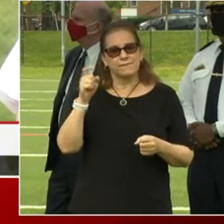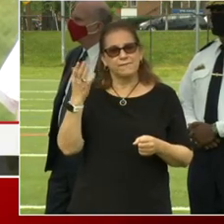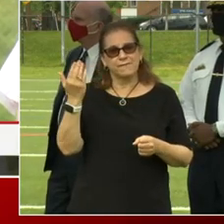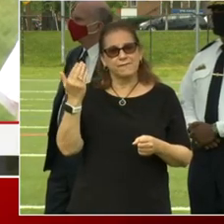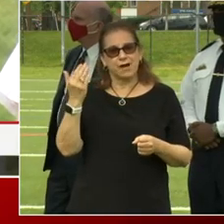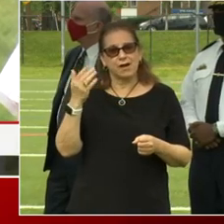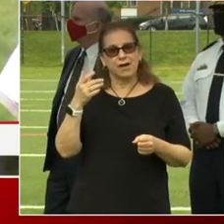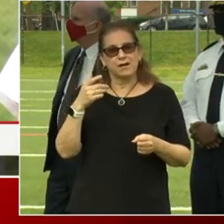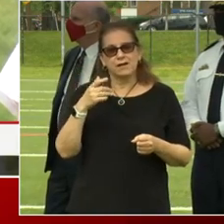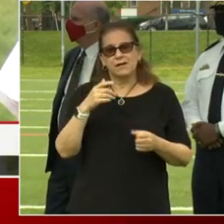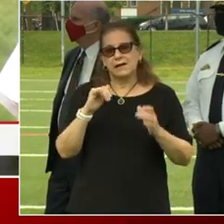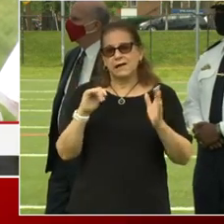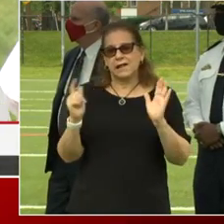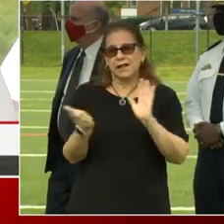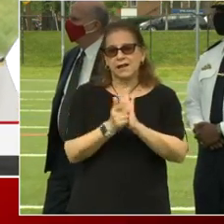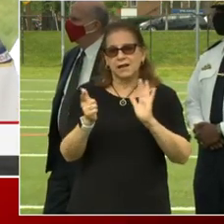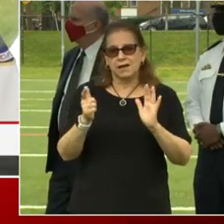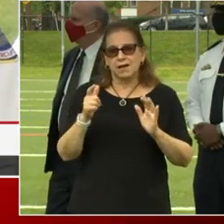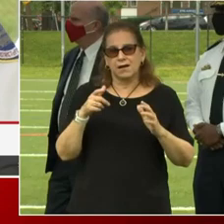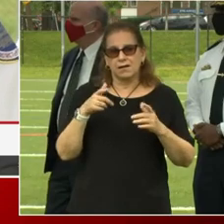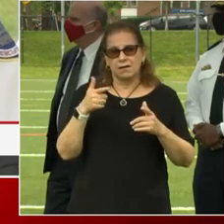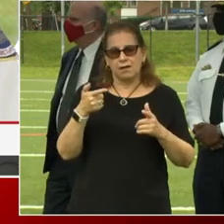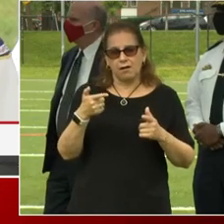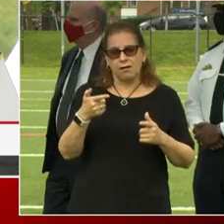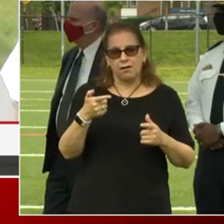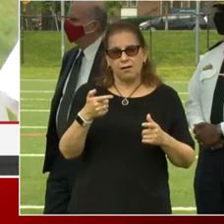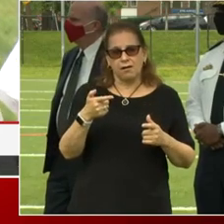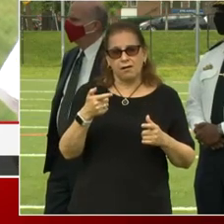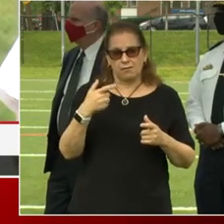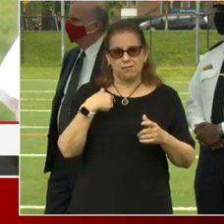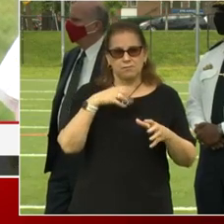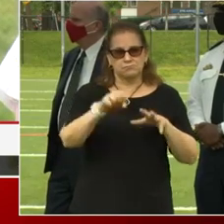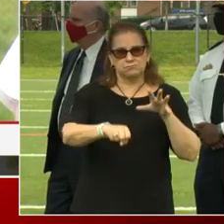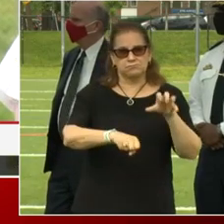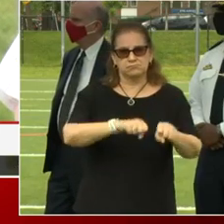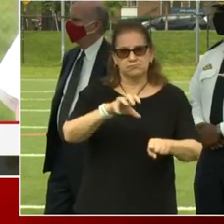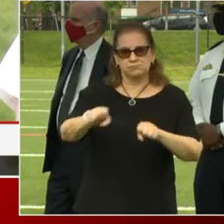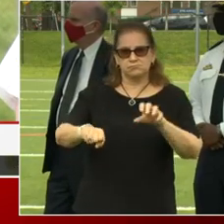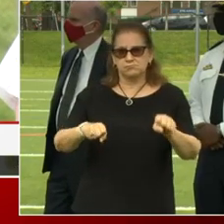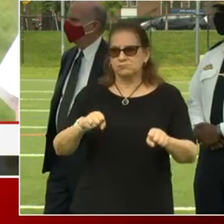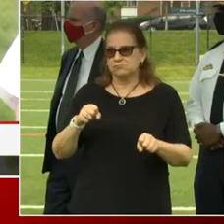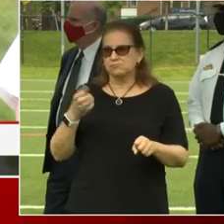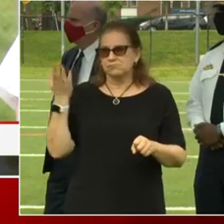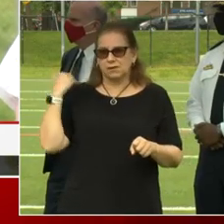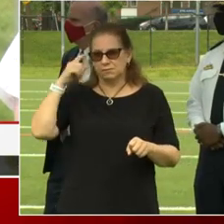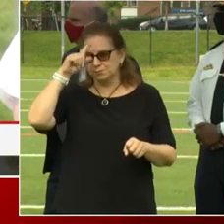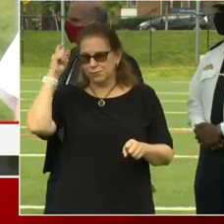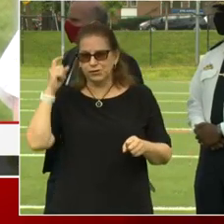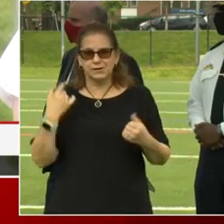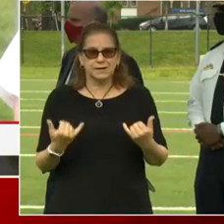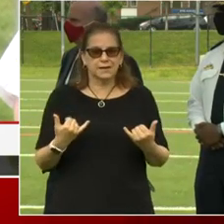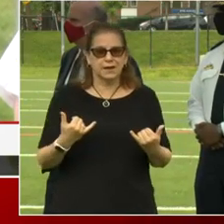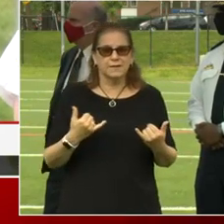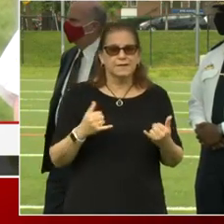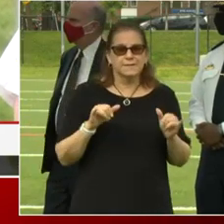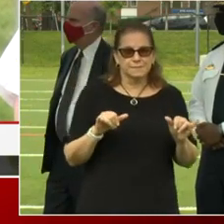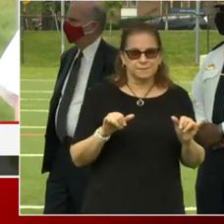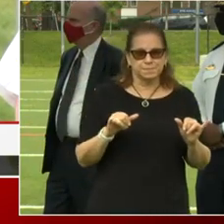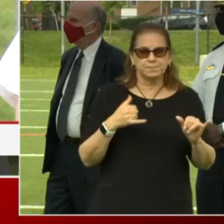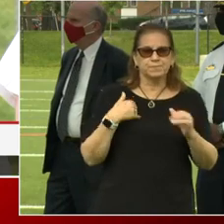the SCI areas last year. Our number one goal with the SCI has not changed, and that is to reduce violent